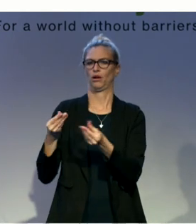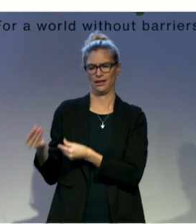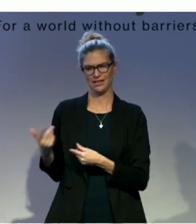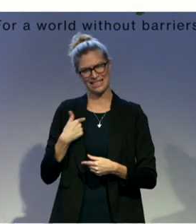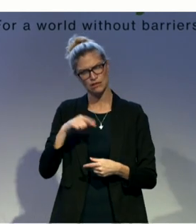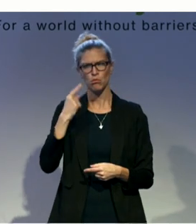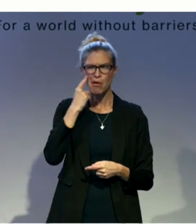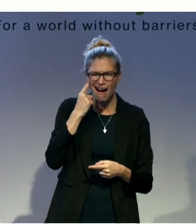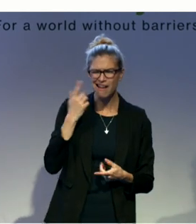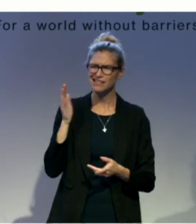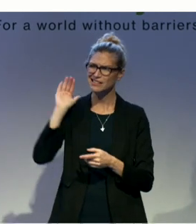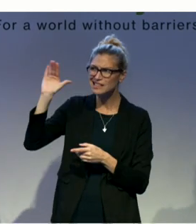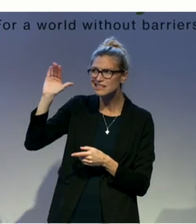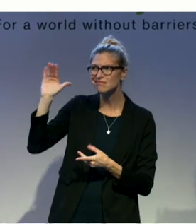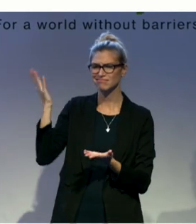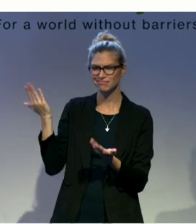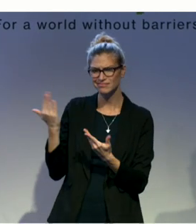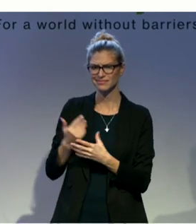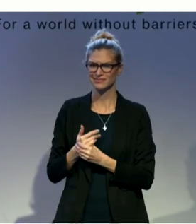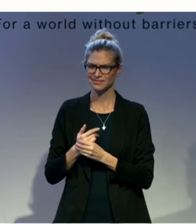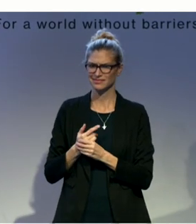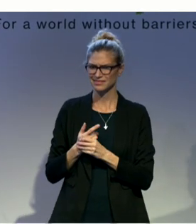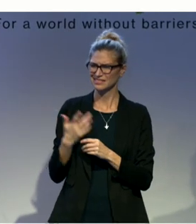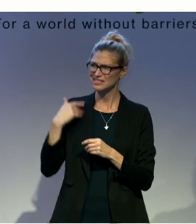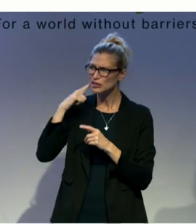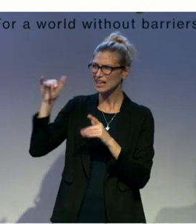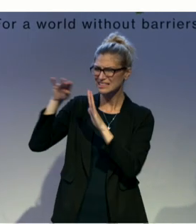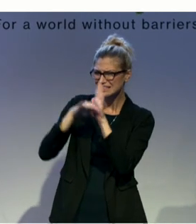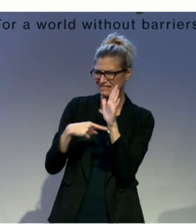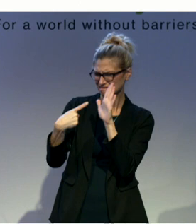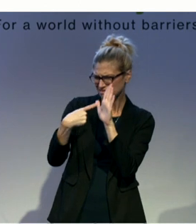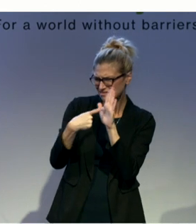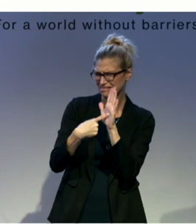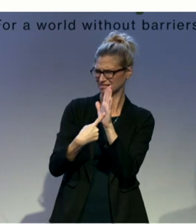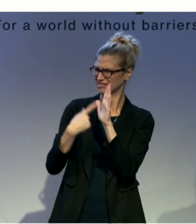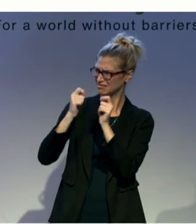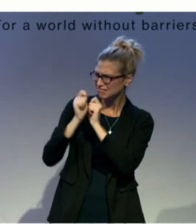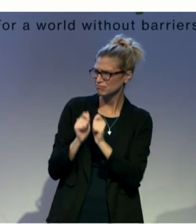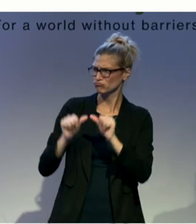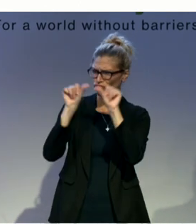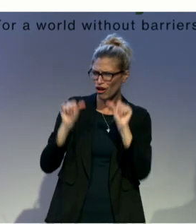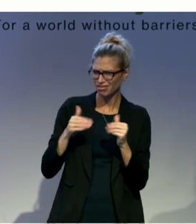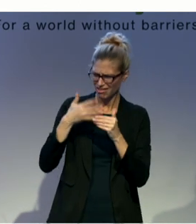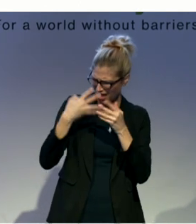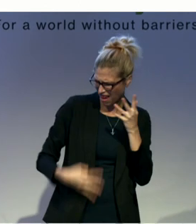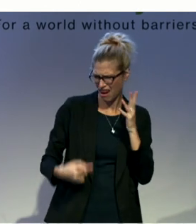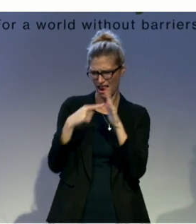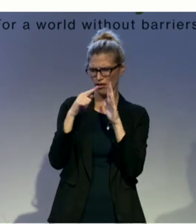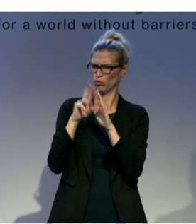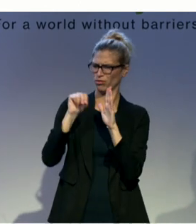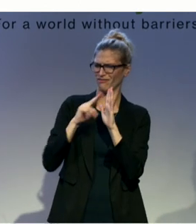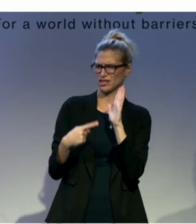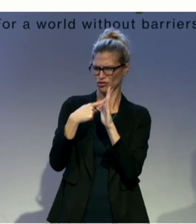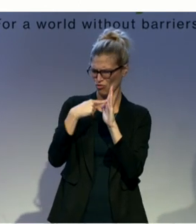with deep details of a model. It means that there is a model